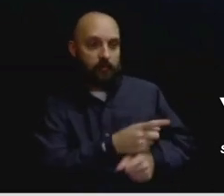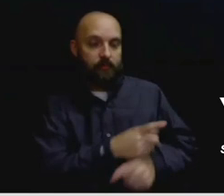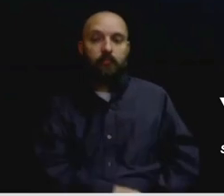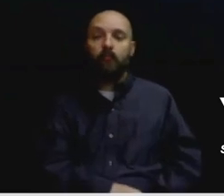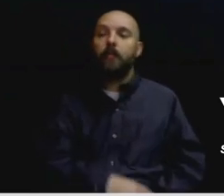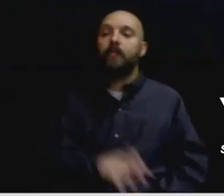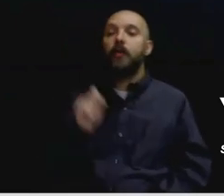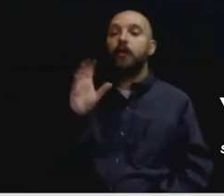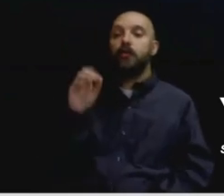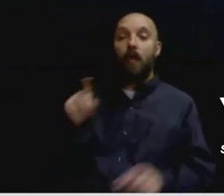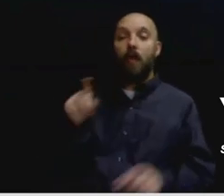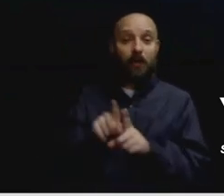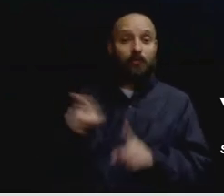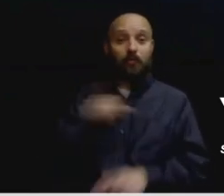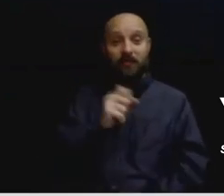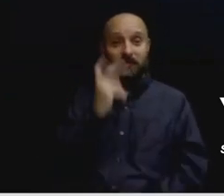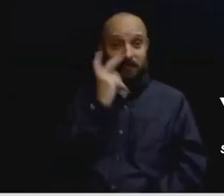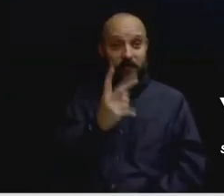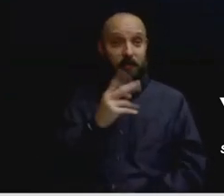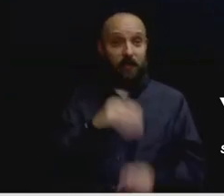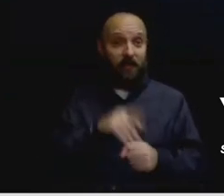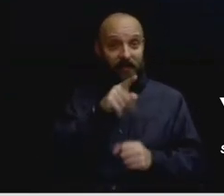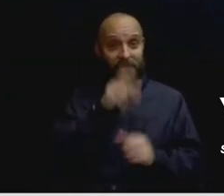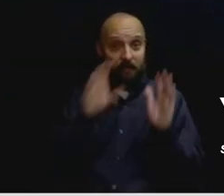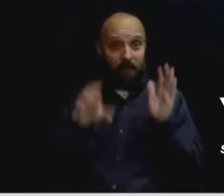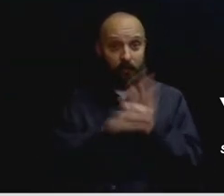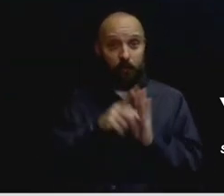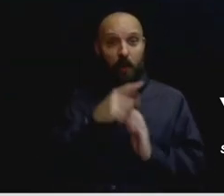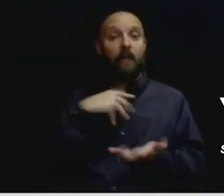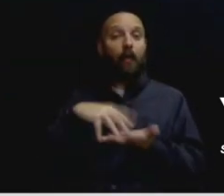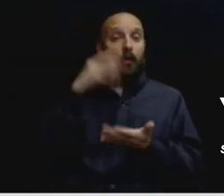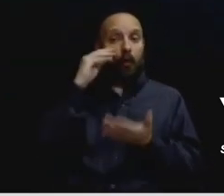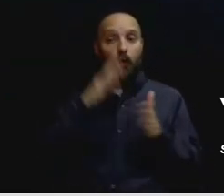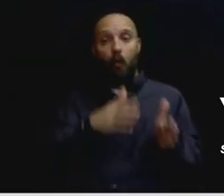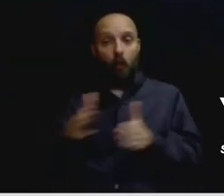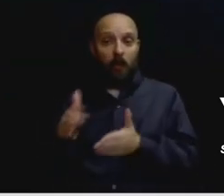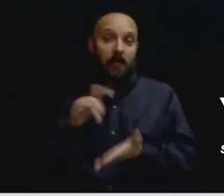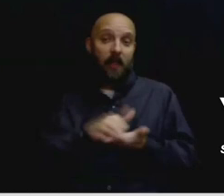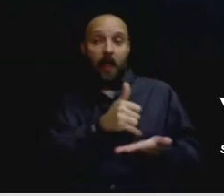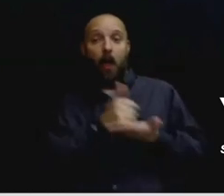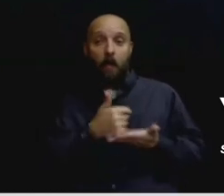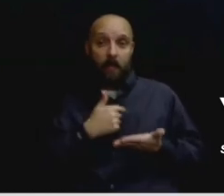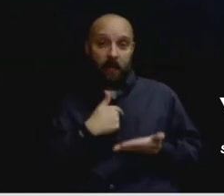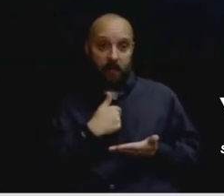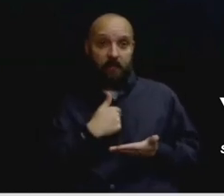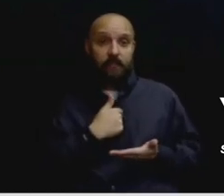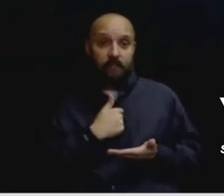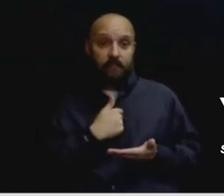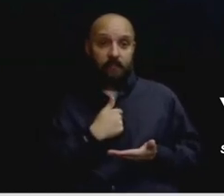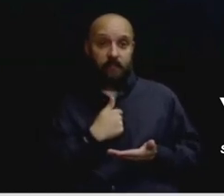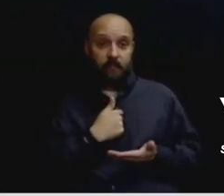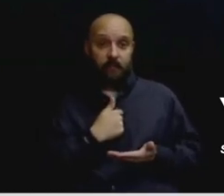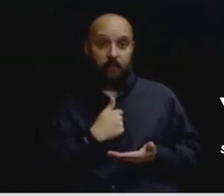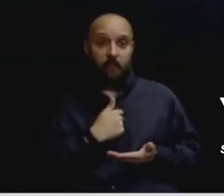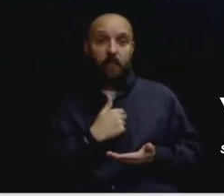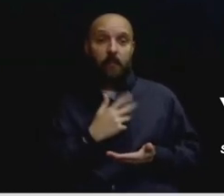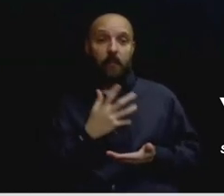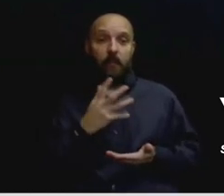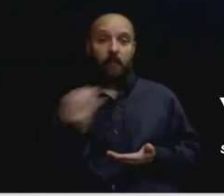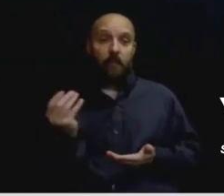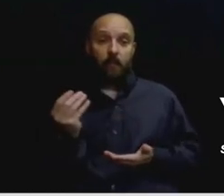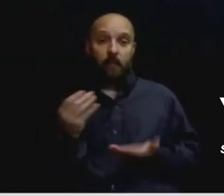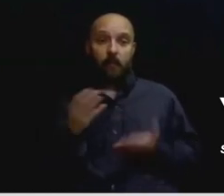So as you can see in this picture, I've learned ways that help me in ways